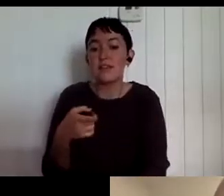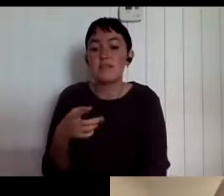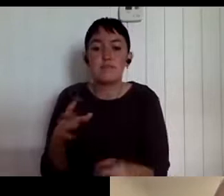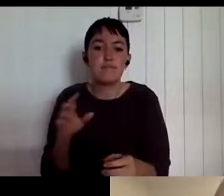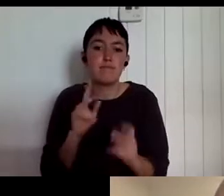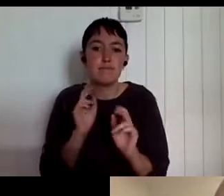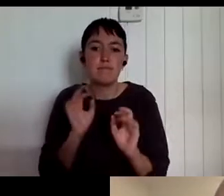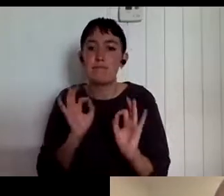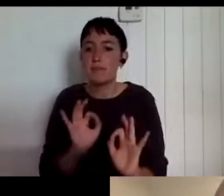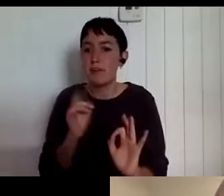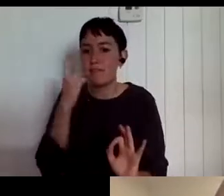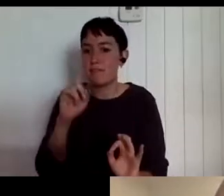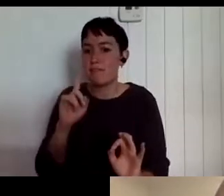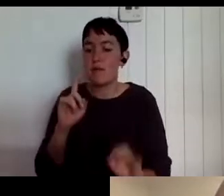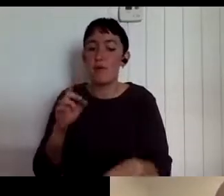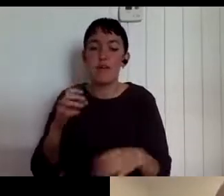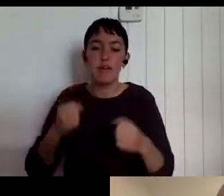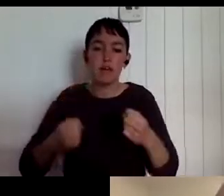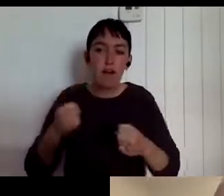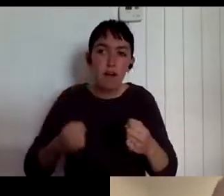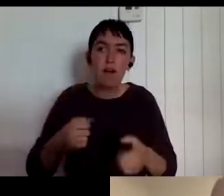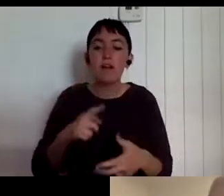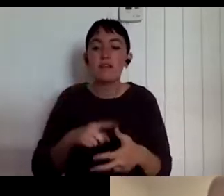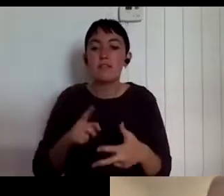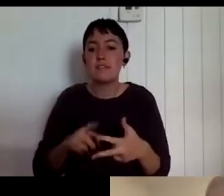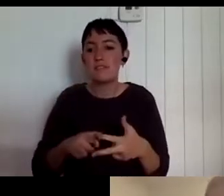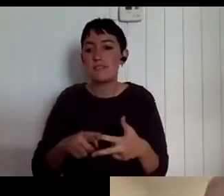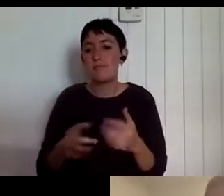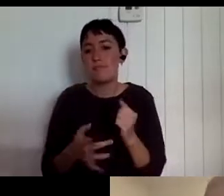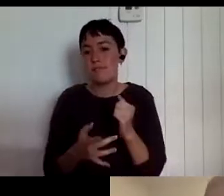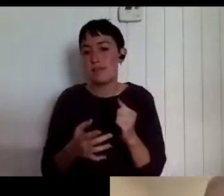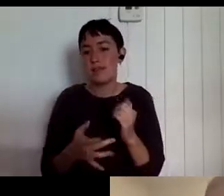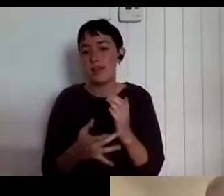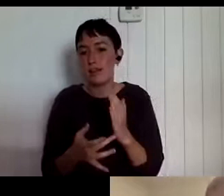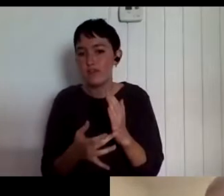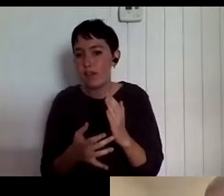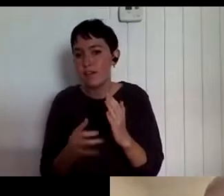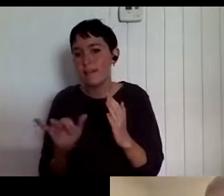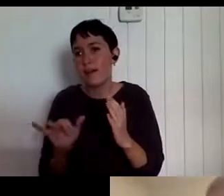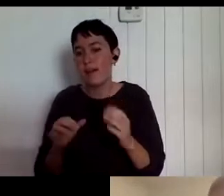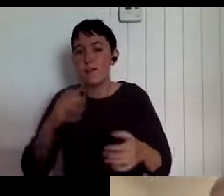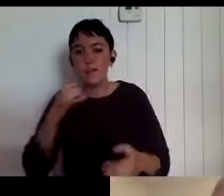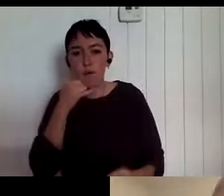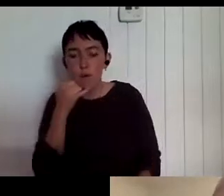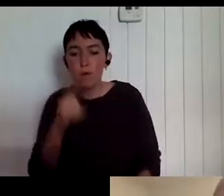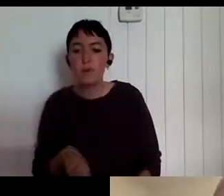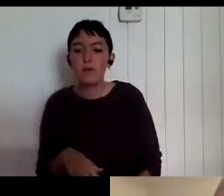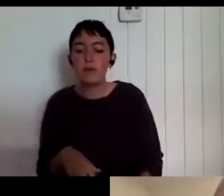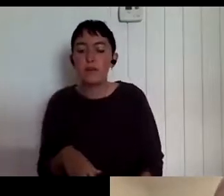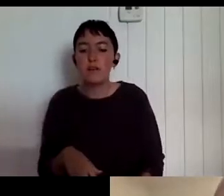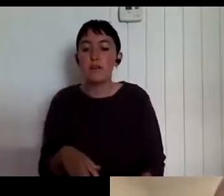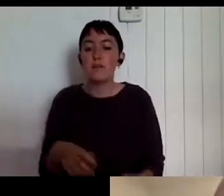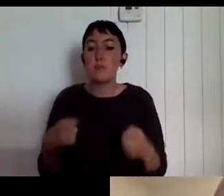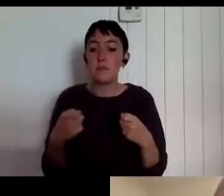right? For consumer electronics, you know, phones and things like that. But on a wider level, we definitely need, batteries is not kind of like